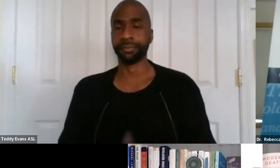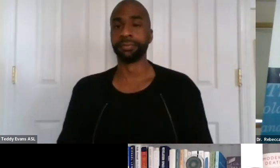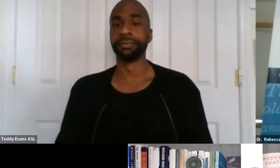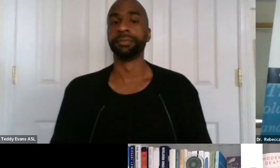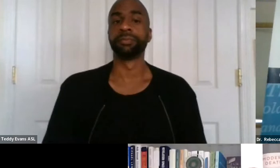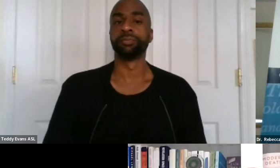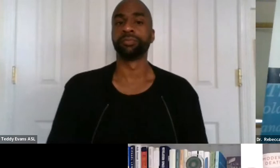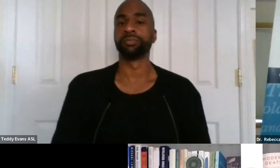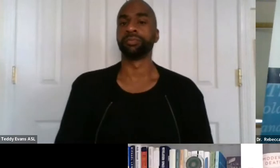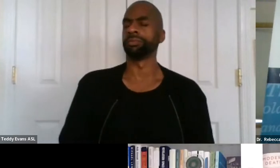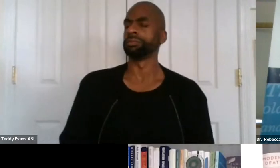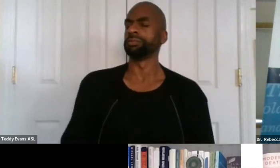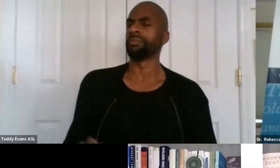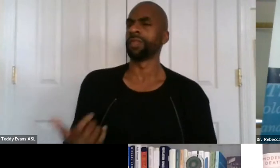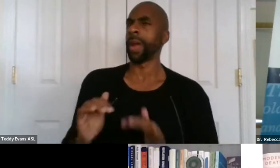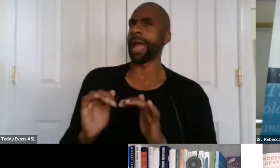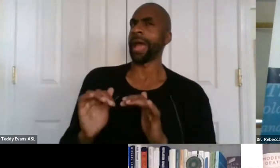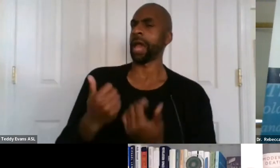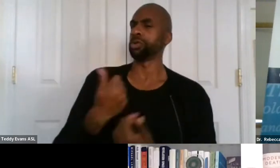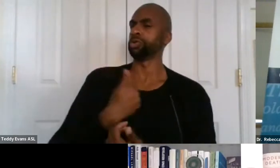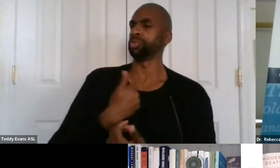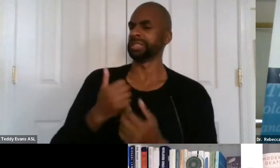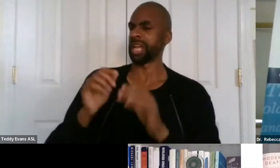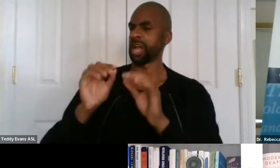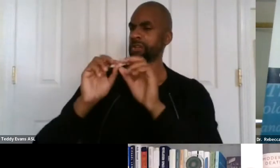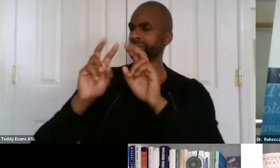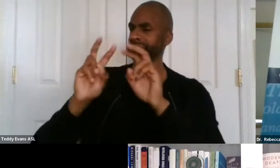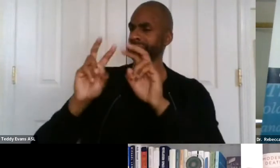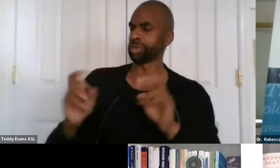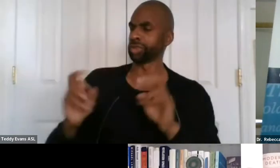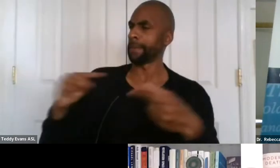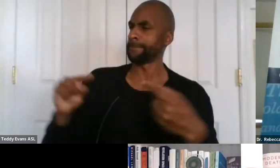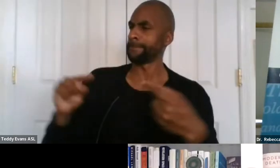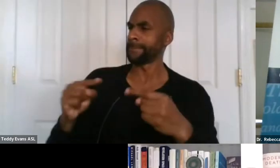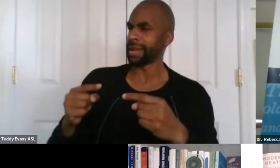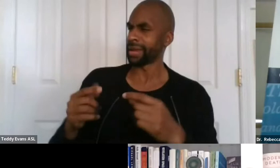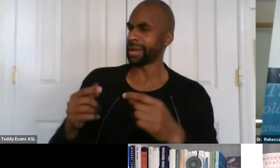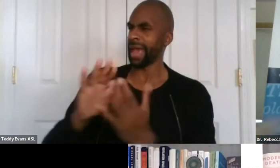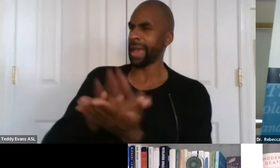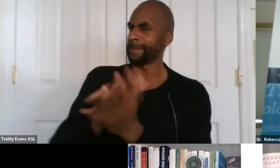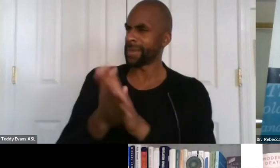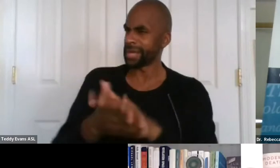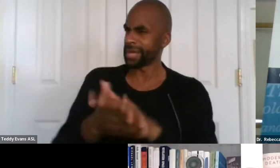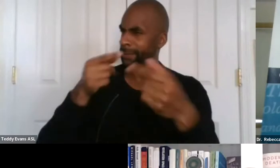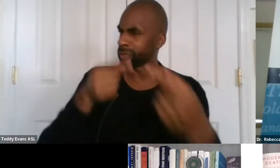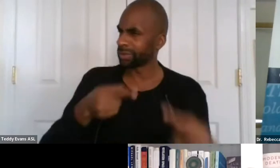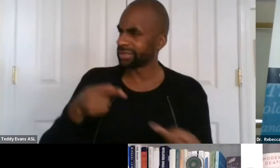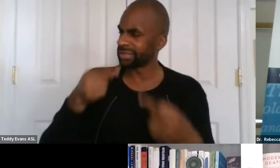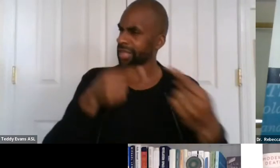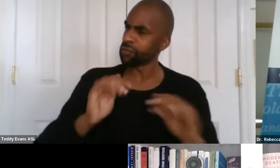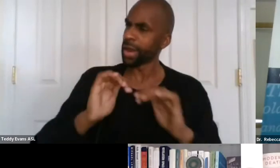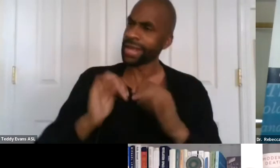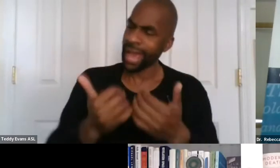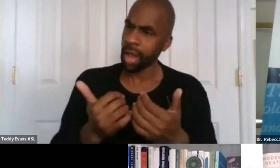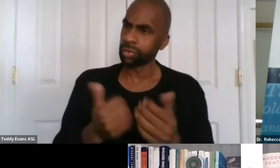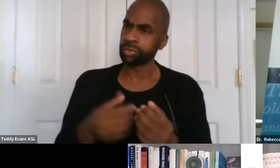influences how we interpret pain? How does pain turn into suffering? What are the factors that have an impact